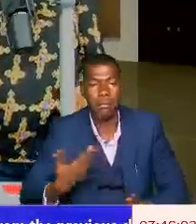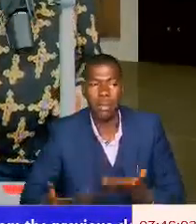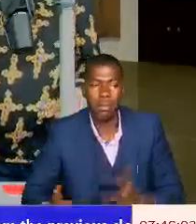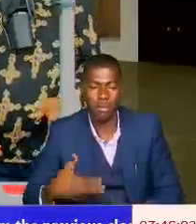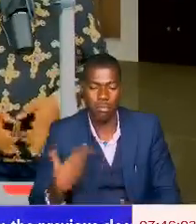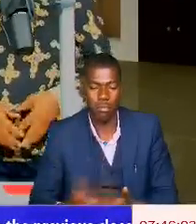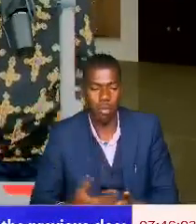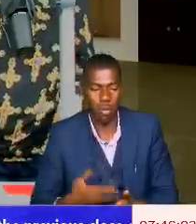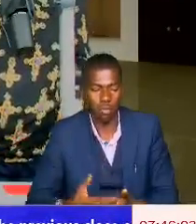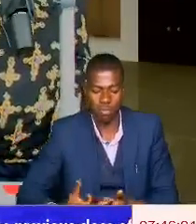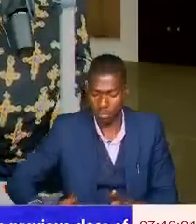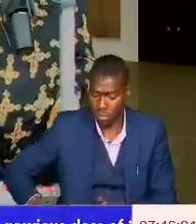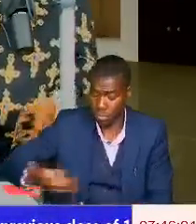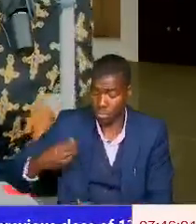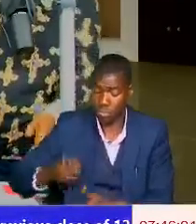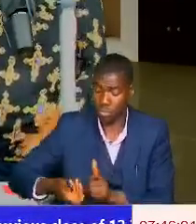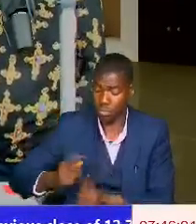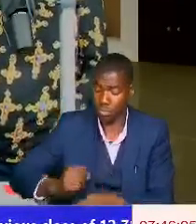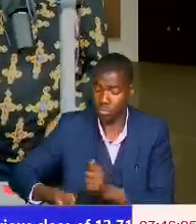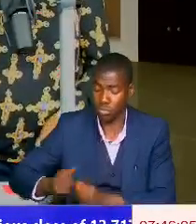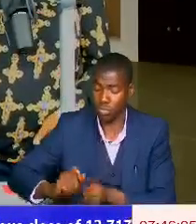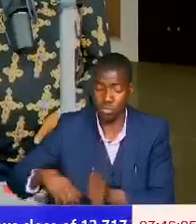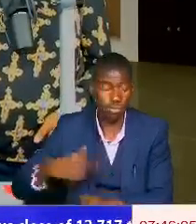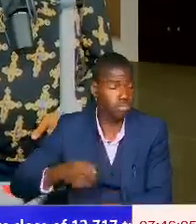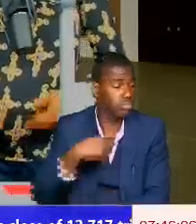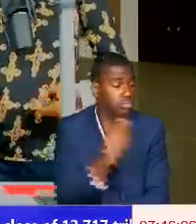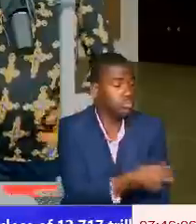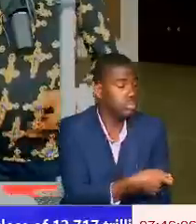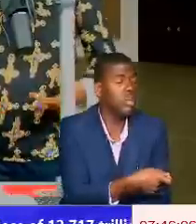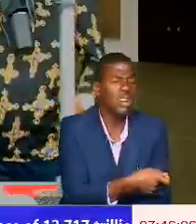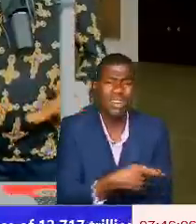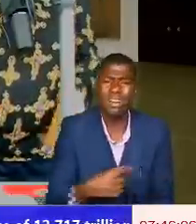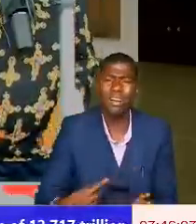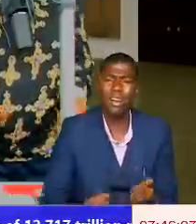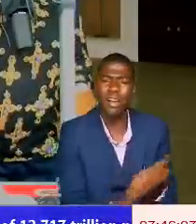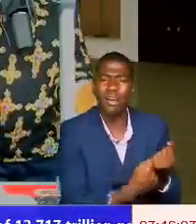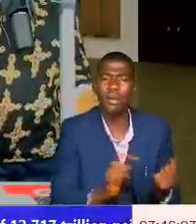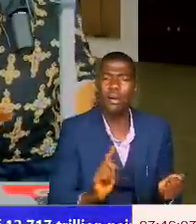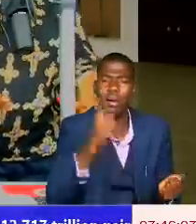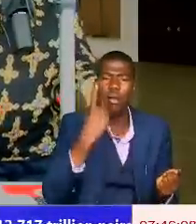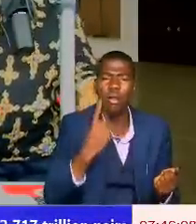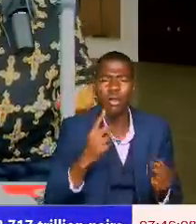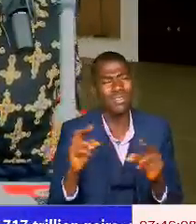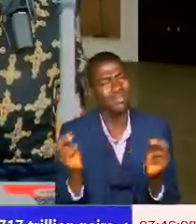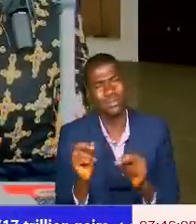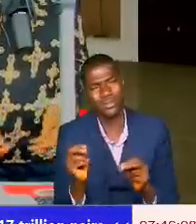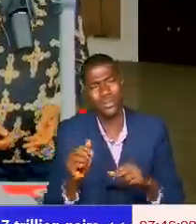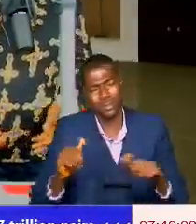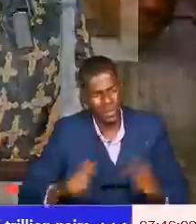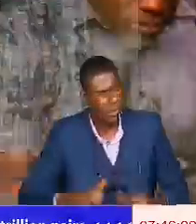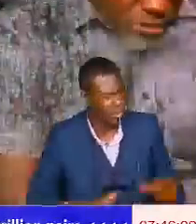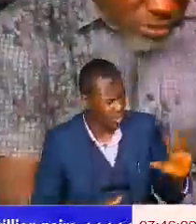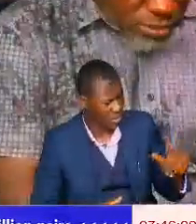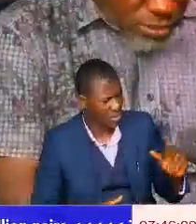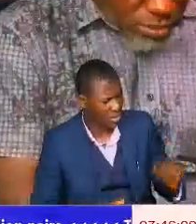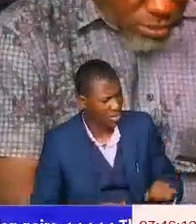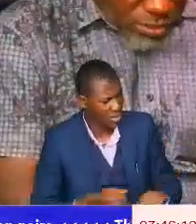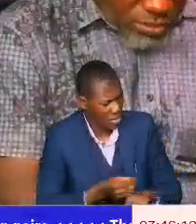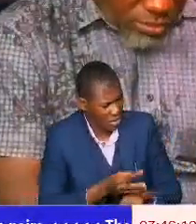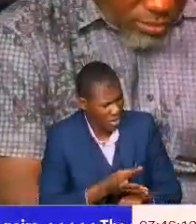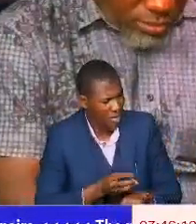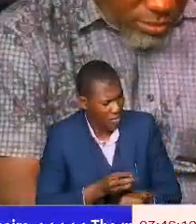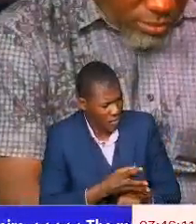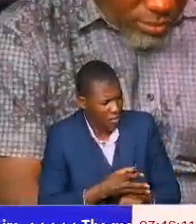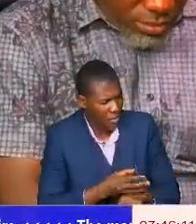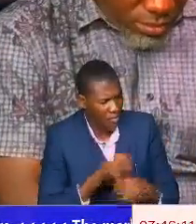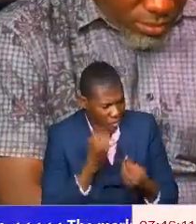they look like, say, you know, be anything. See what you don't achieve. That one go come, they give the person ginger to do more. As if you say some people know